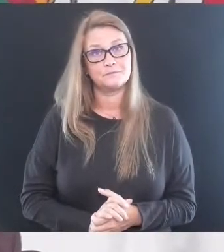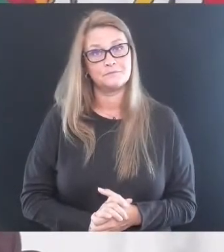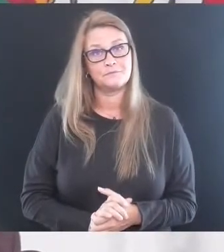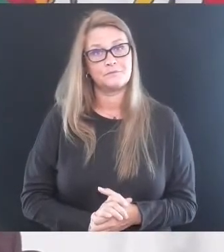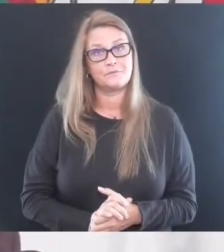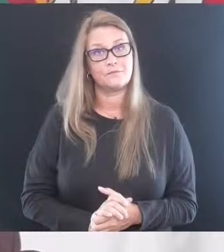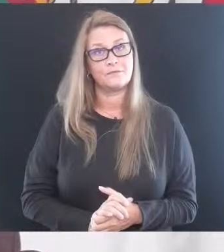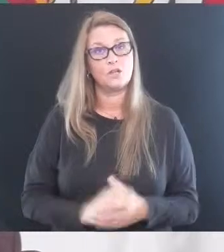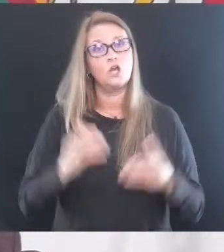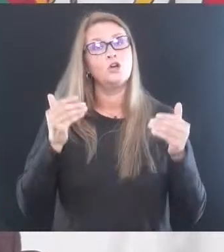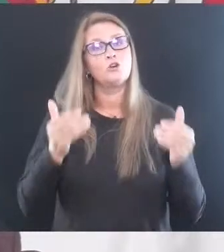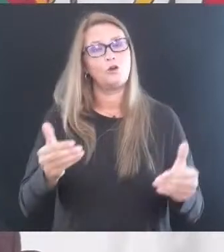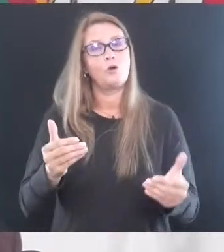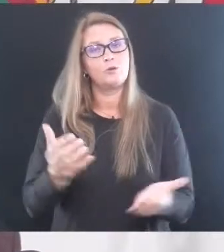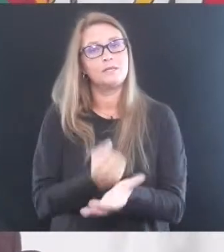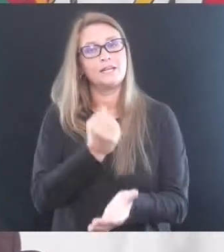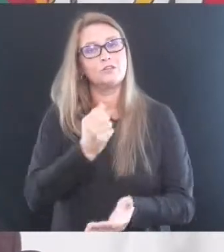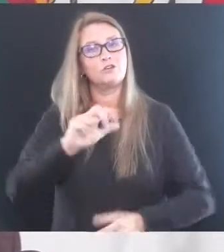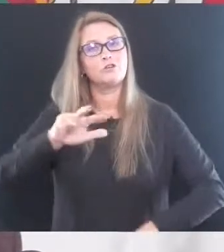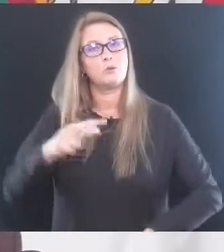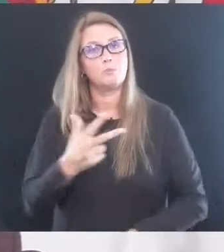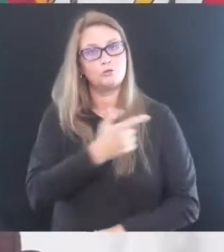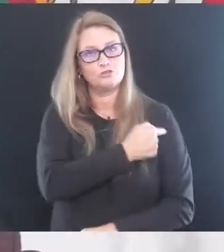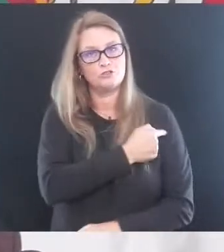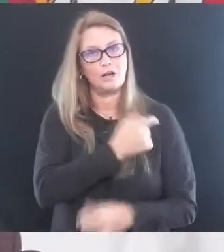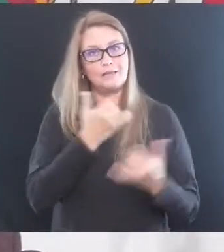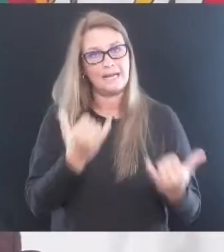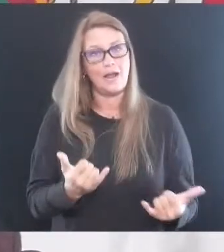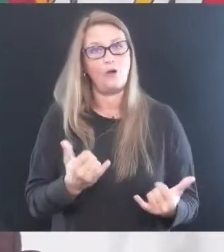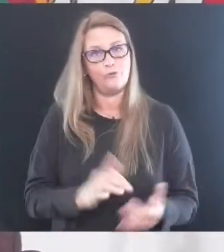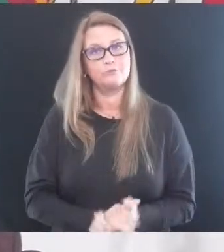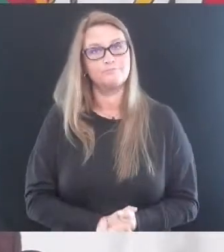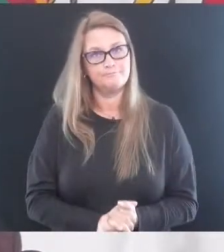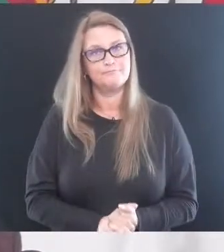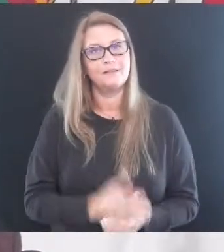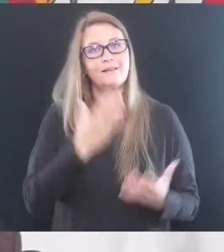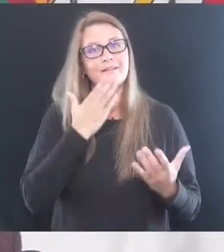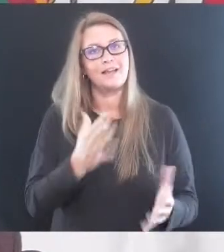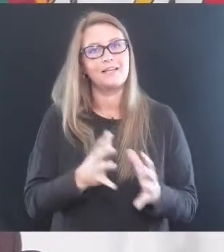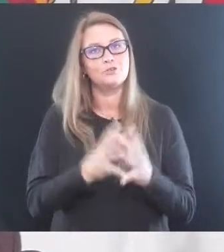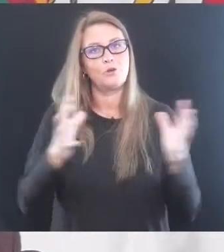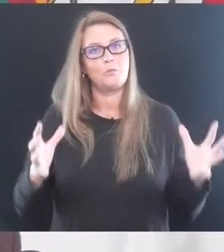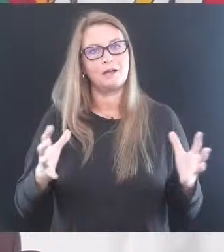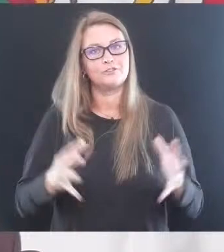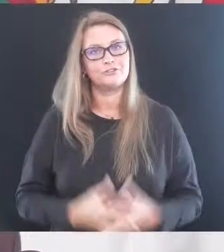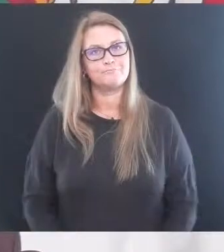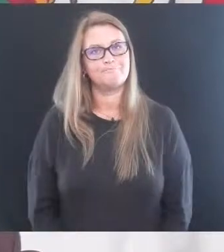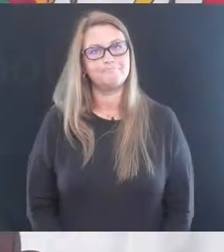go get the booster shot. Go get the booster shot now. Thank you so much.